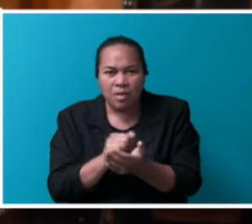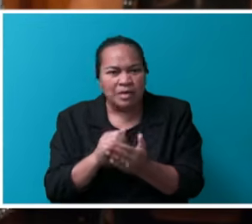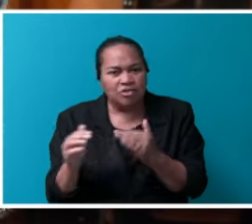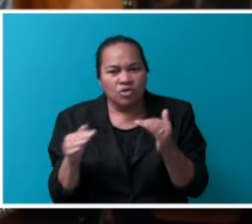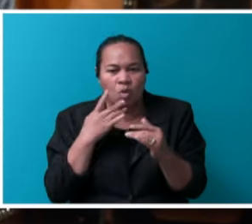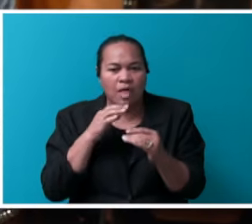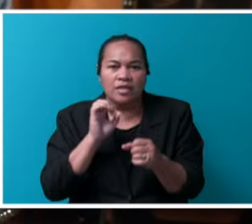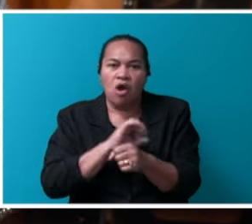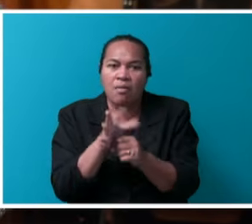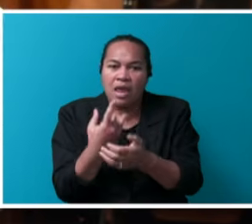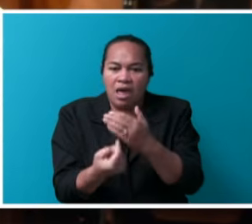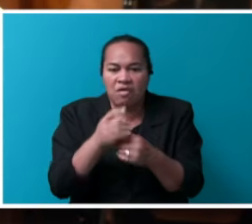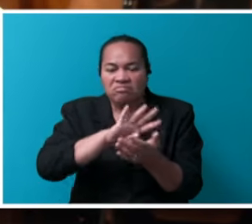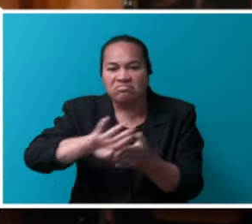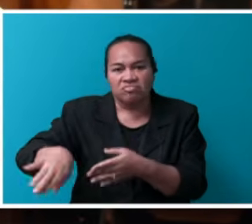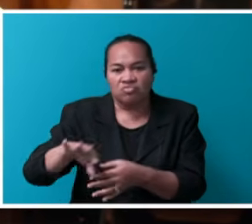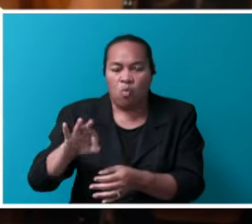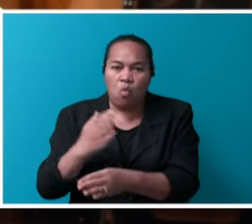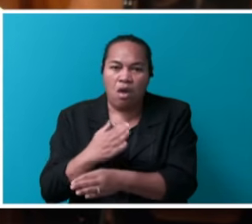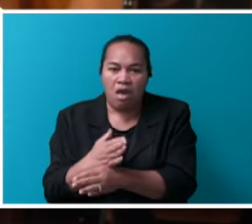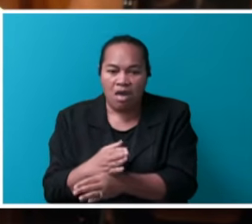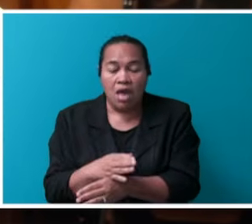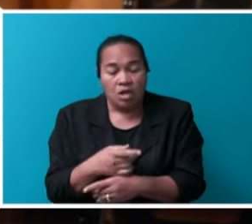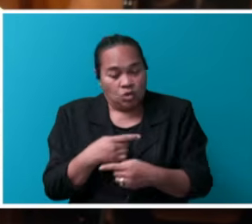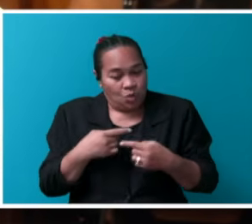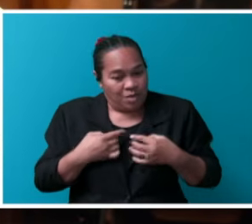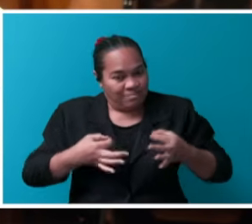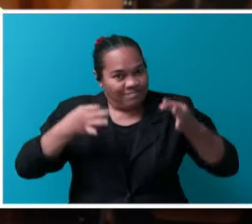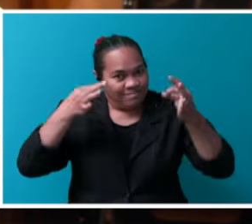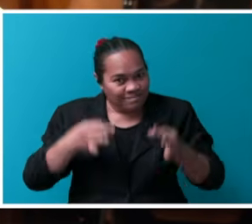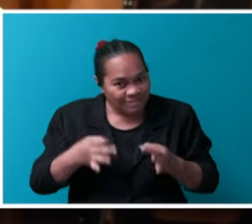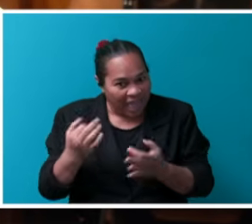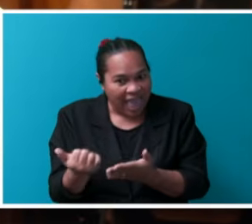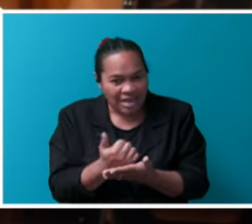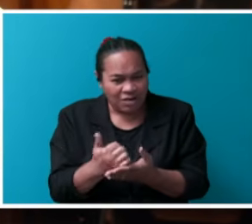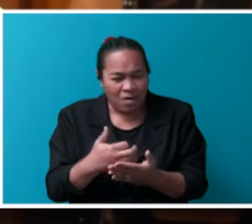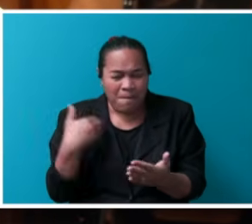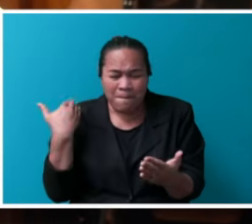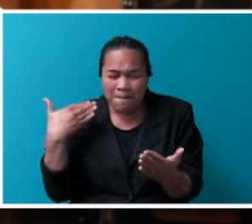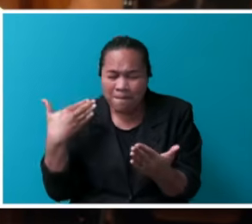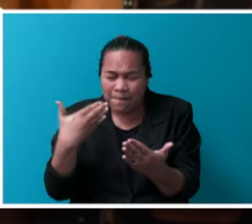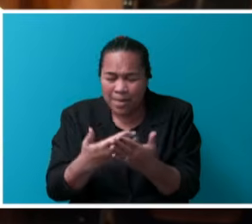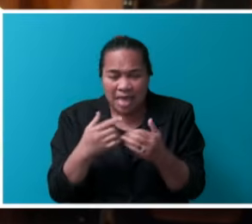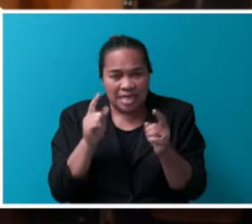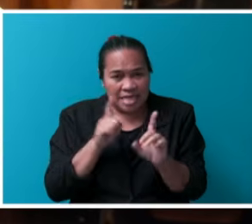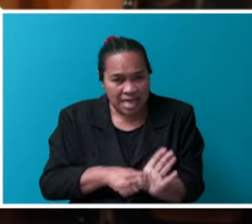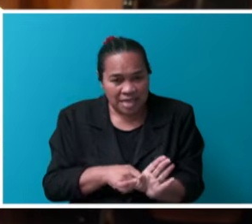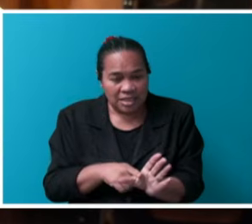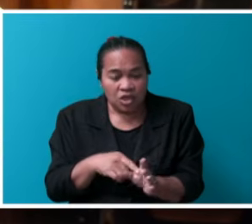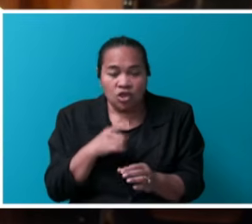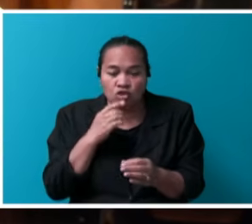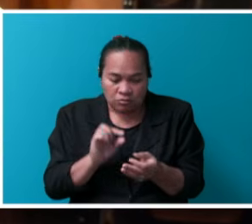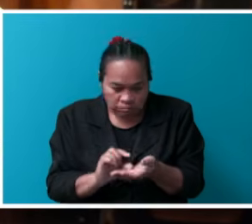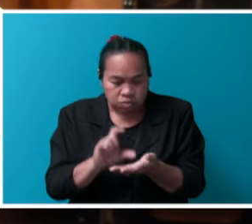the COVID-19 pandemic. We took decisive action after so many years to increase the minimum wage